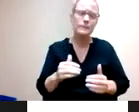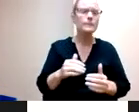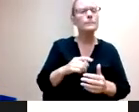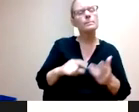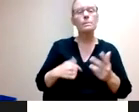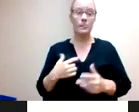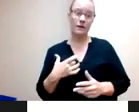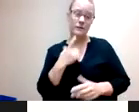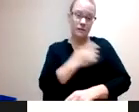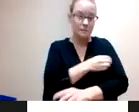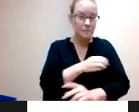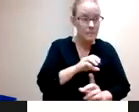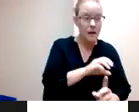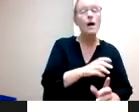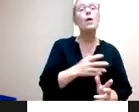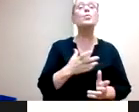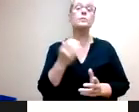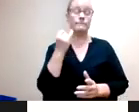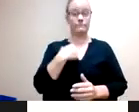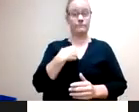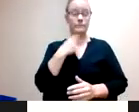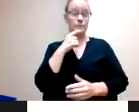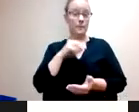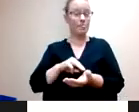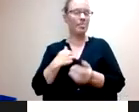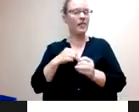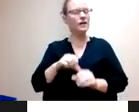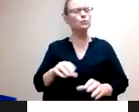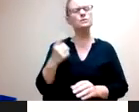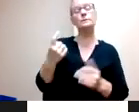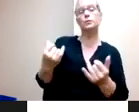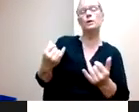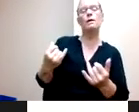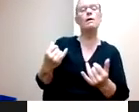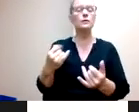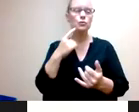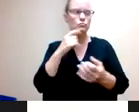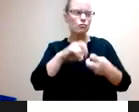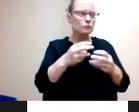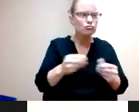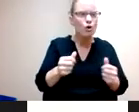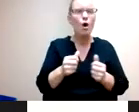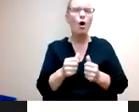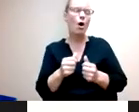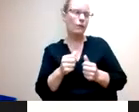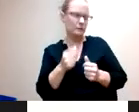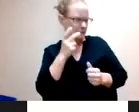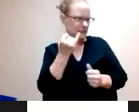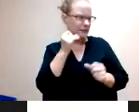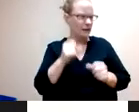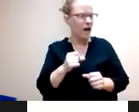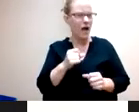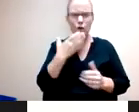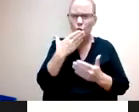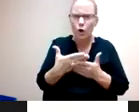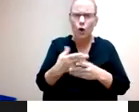I feel empowered as a palliative care doctor. I can do something today to problem solve with you to see if we can do good care at home and